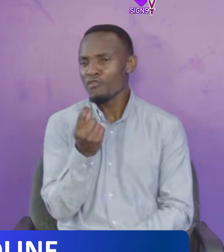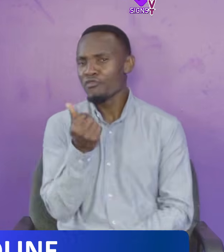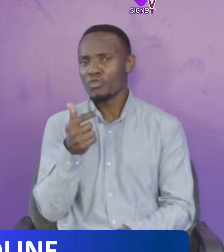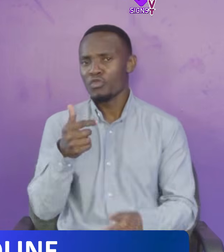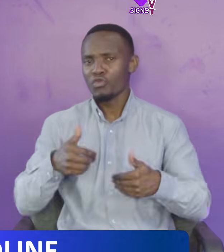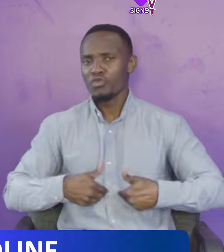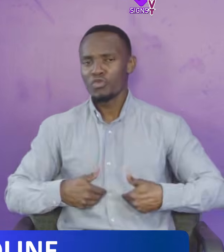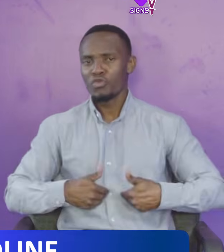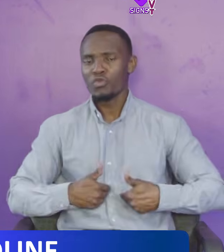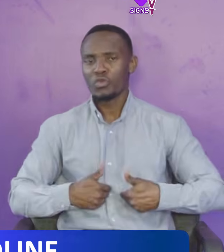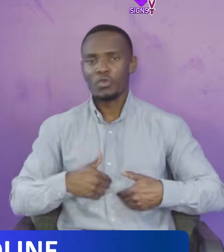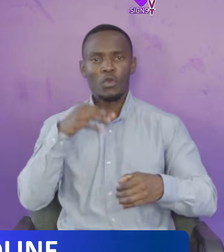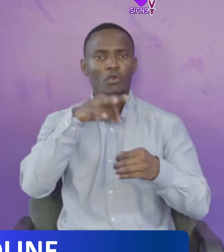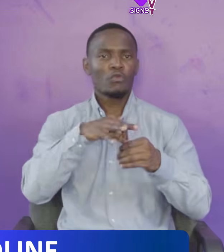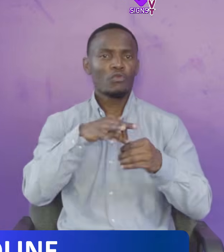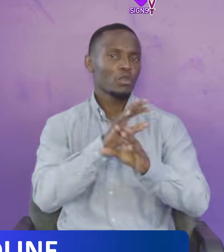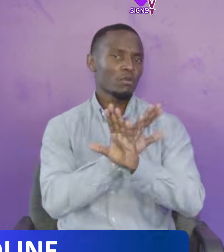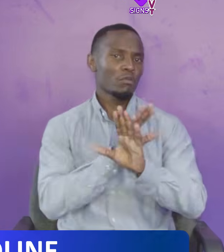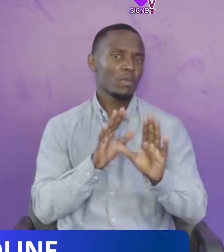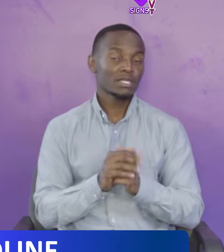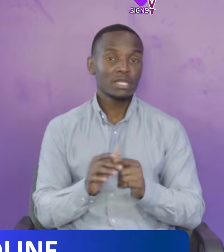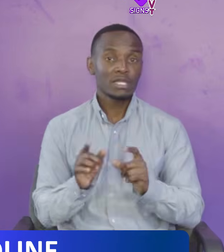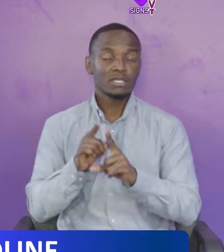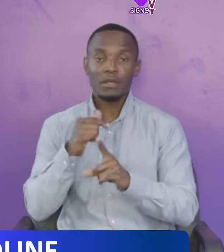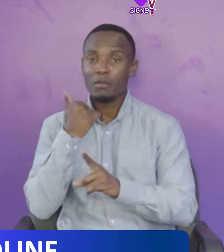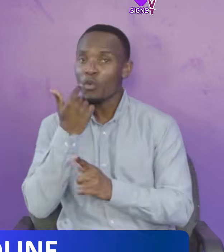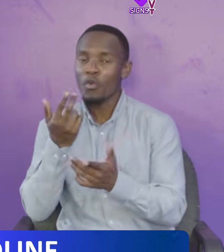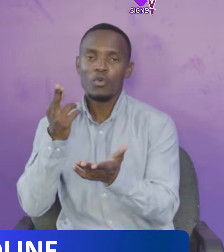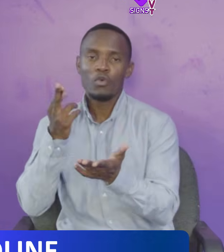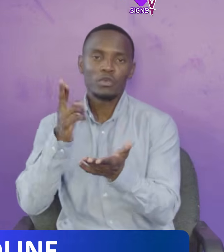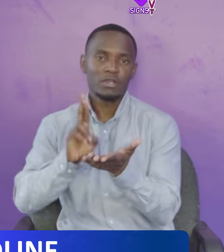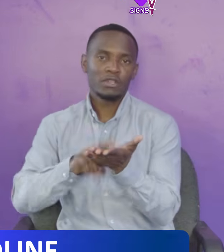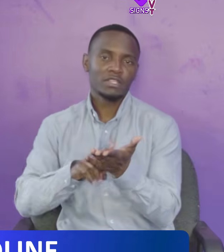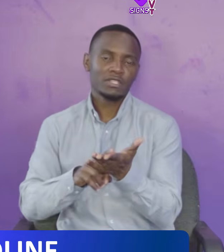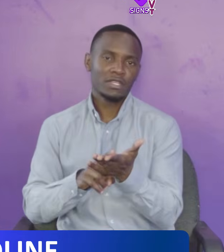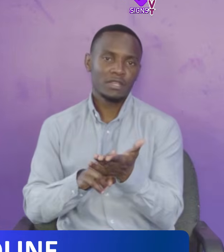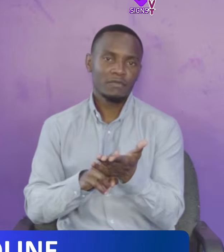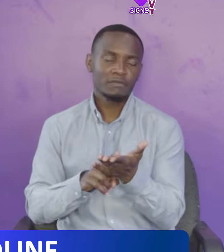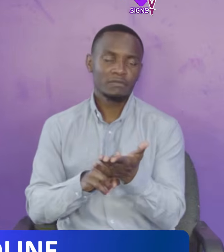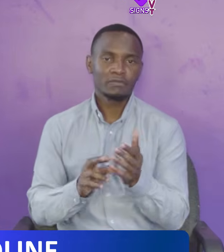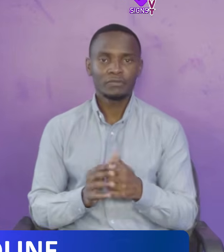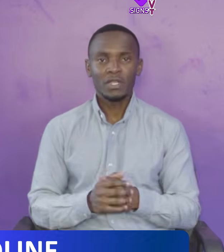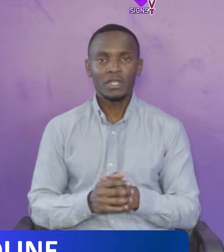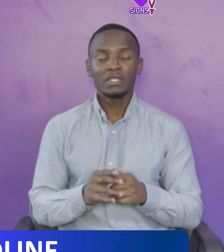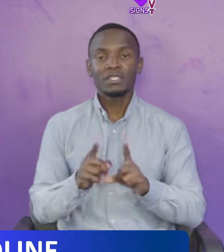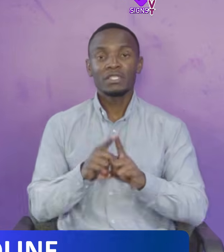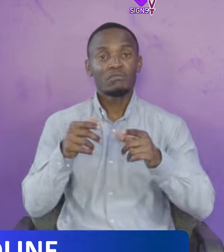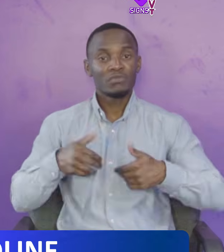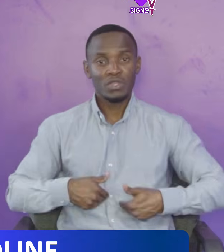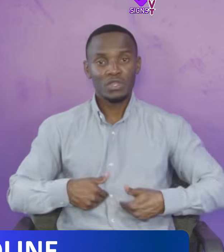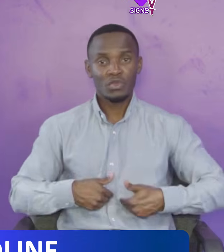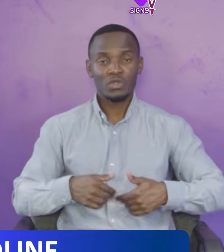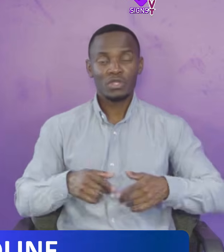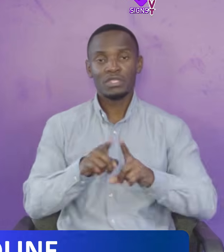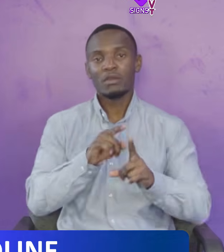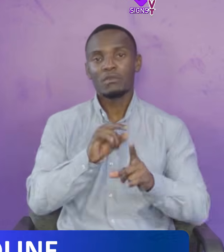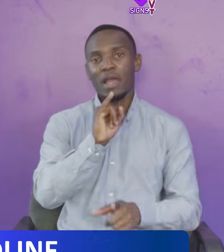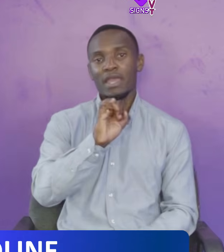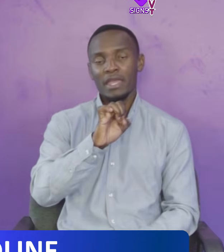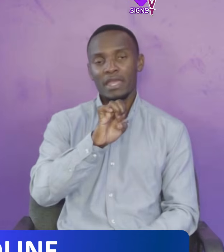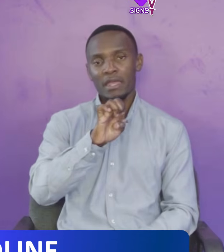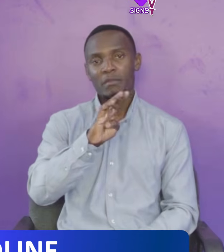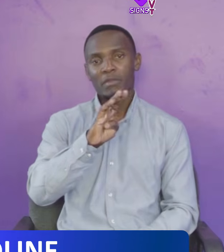up to either register as voters and those who voted during the just concluded by-elections. The youth and the IEBC commissioners who